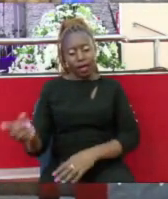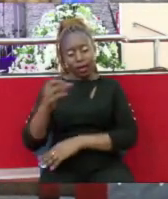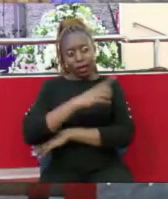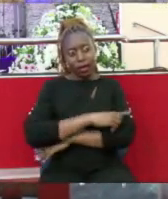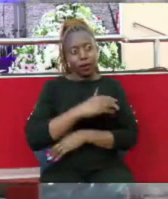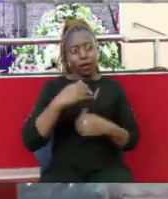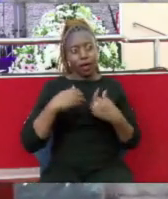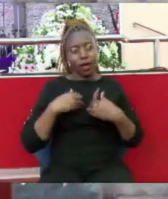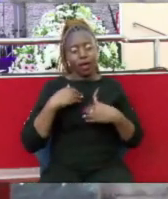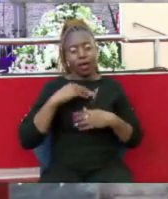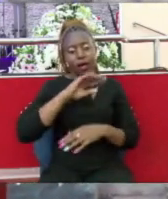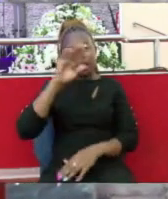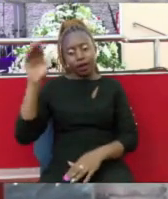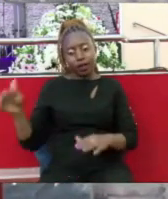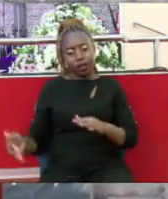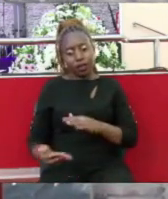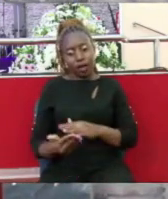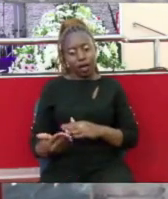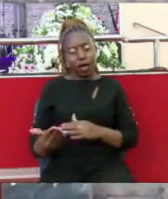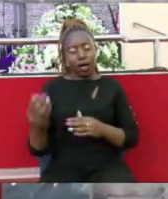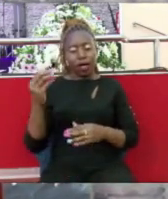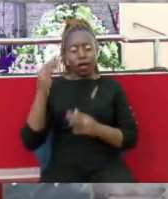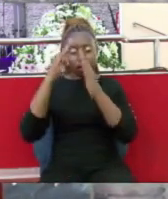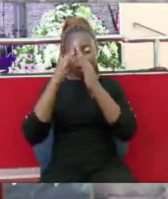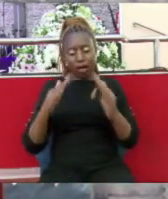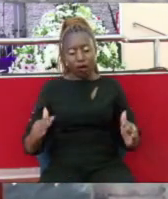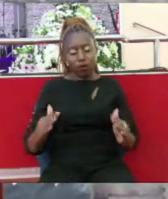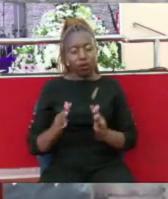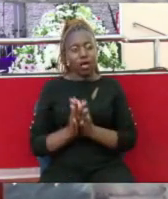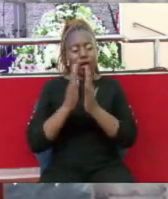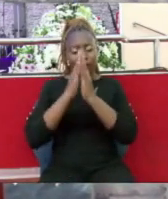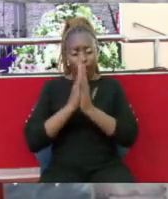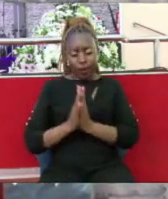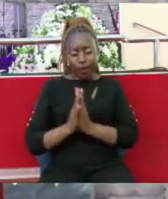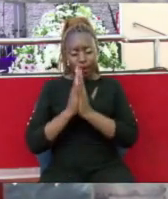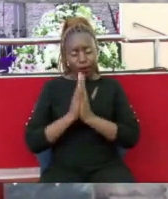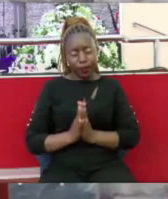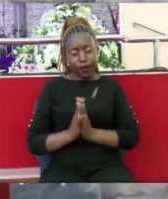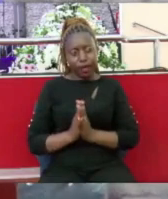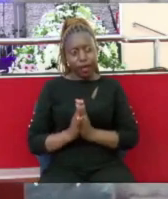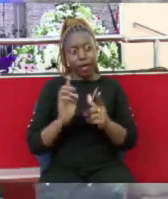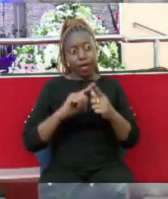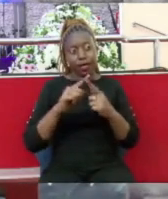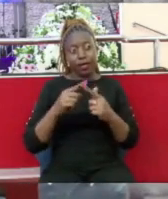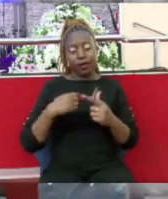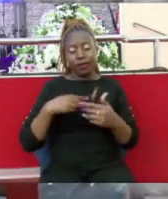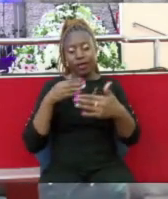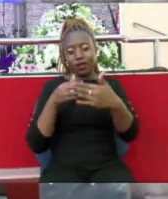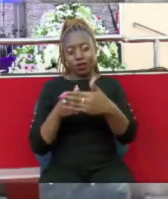tukakuwa na kesha nyumbani. And we were praying. Na tukawa tunaomba. And I stopped praying to listen to what my grade 2 boy